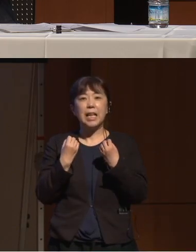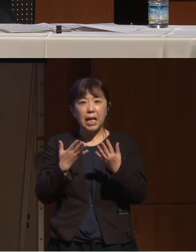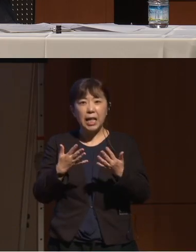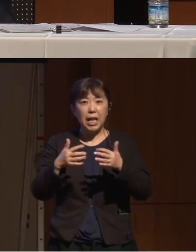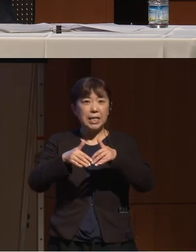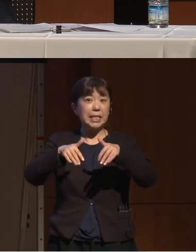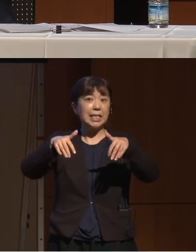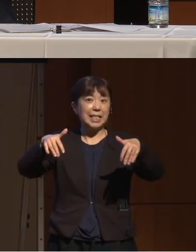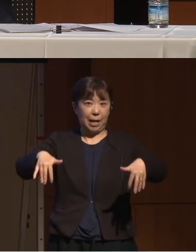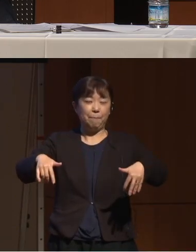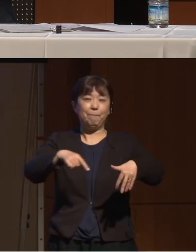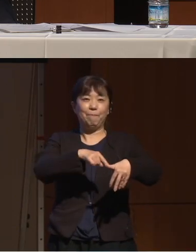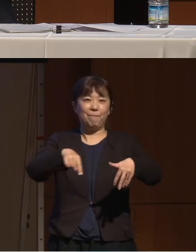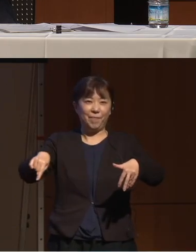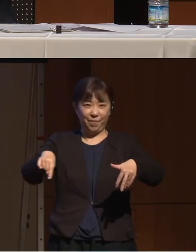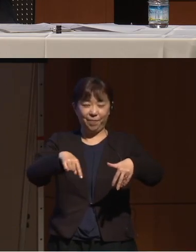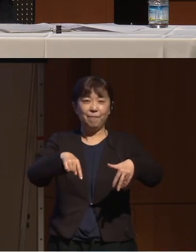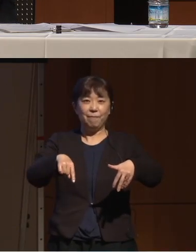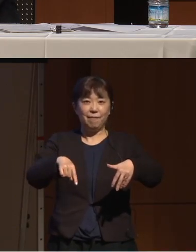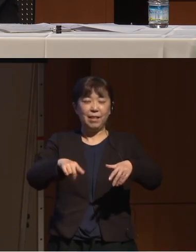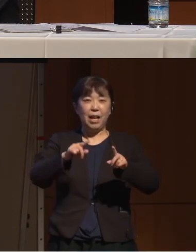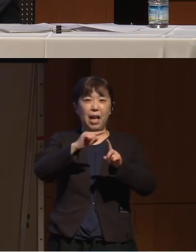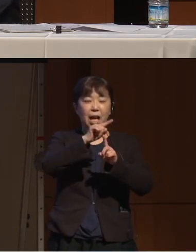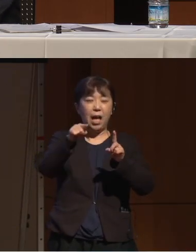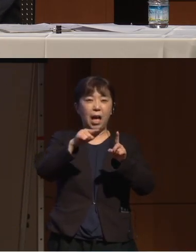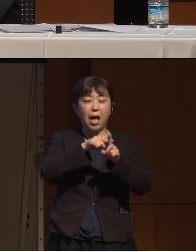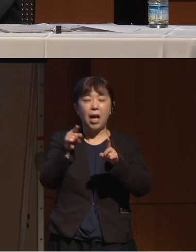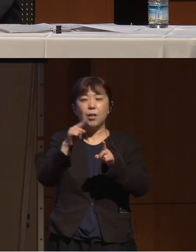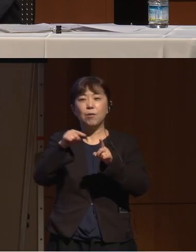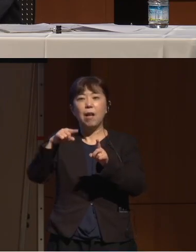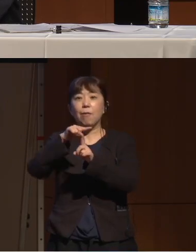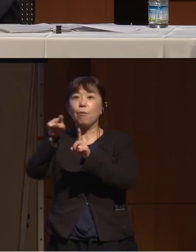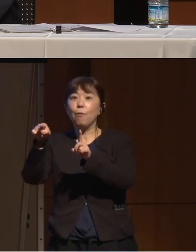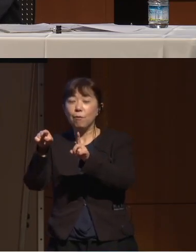for the R&D, two key issues are